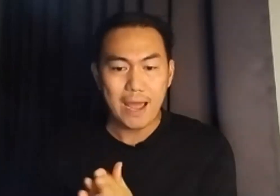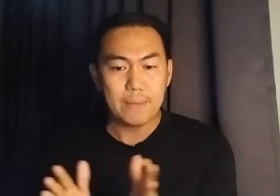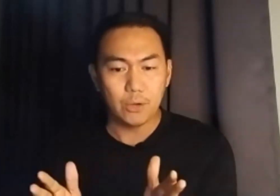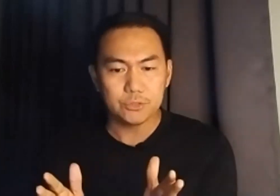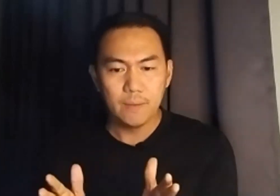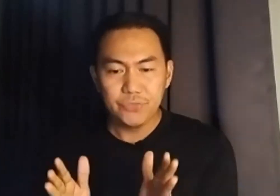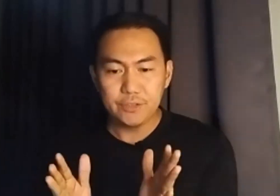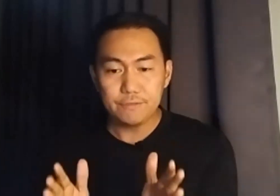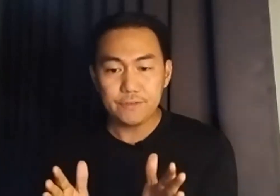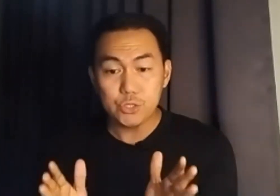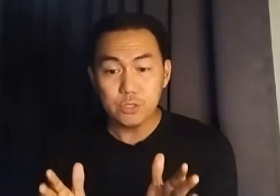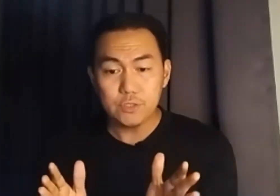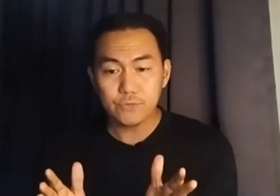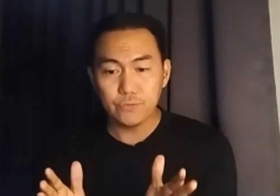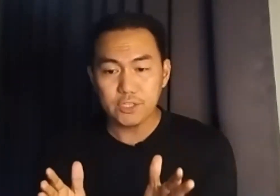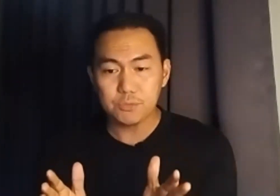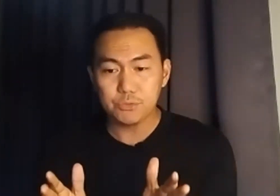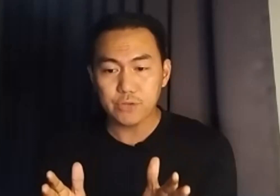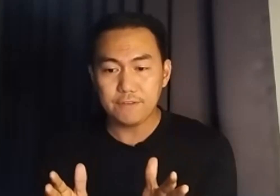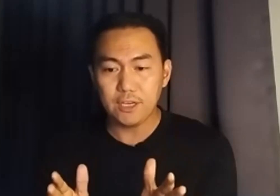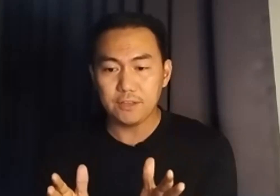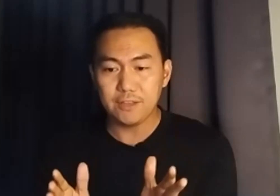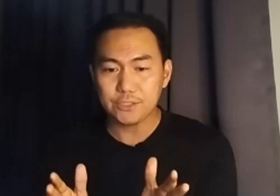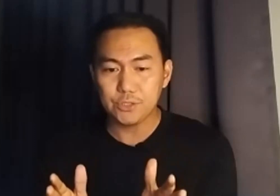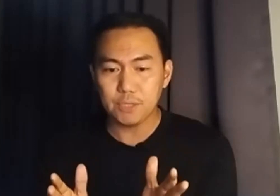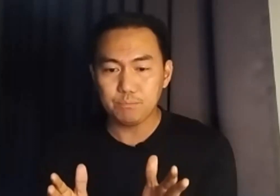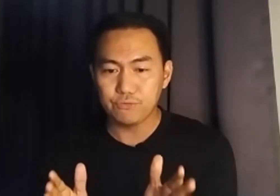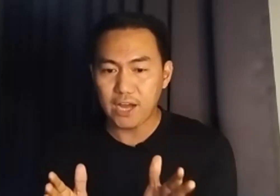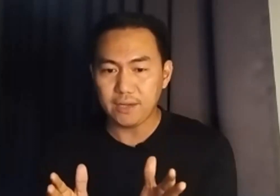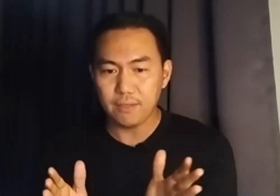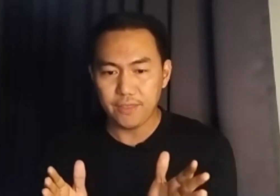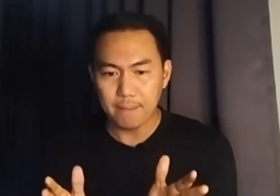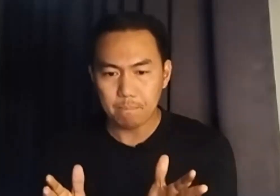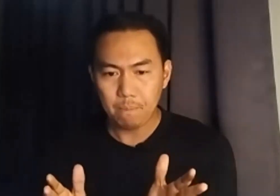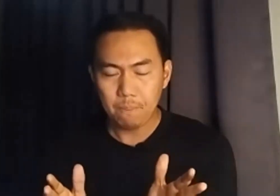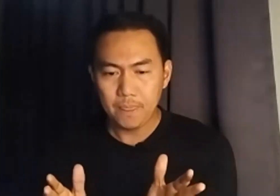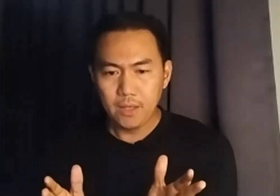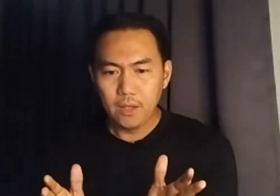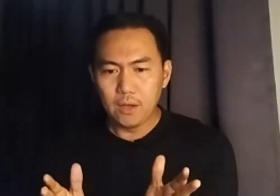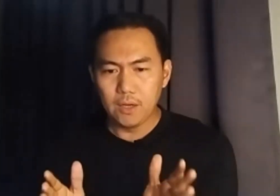to map out the different services for victims of trafficking and the actors that provide them.